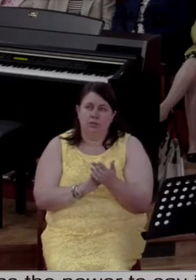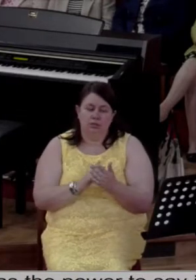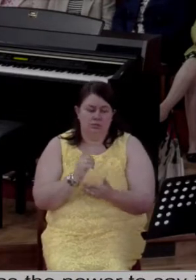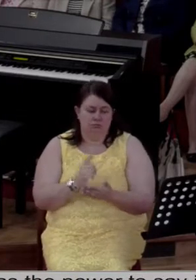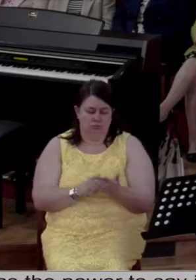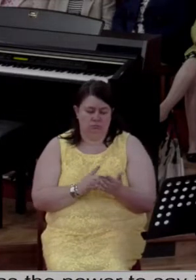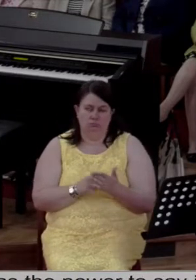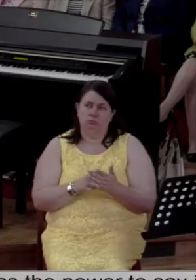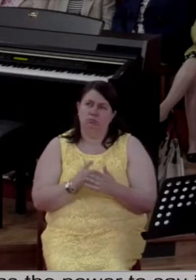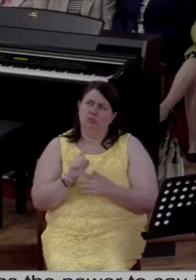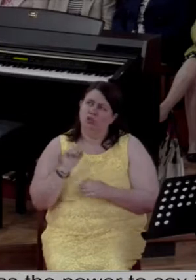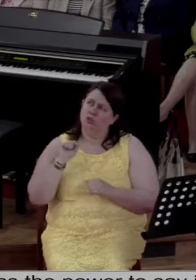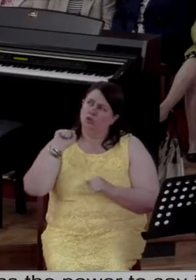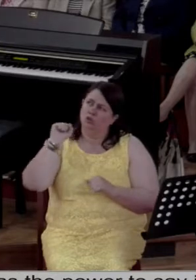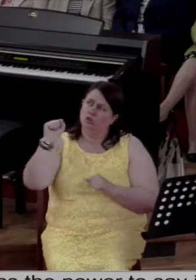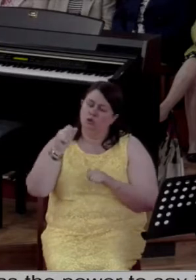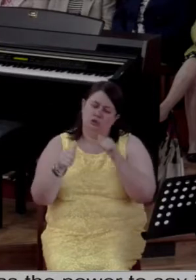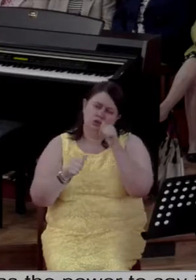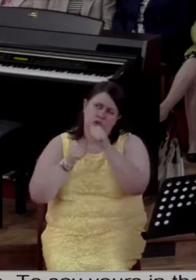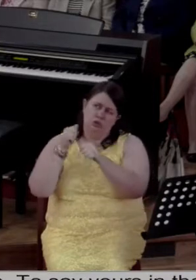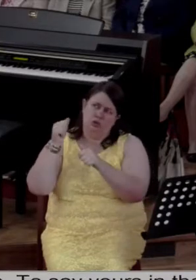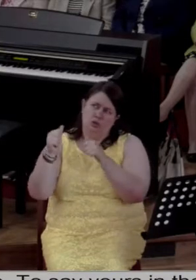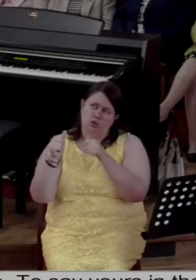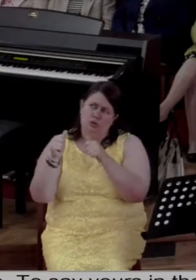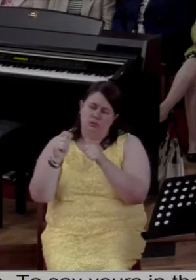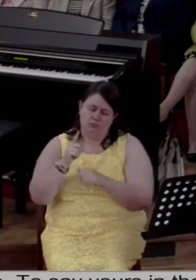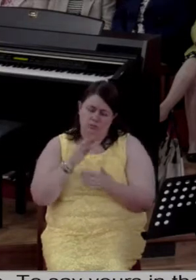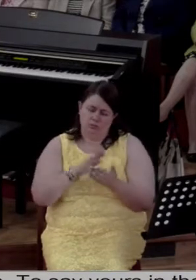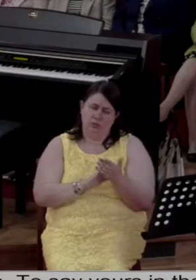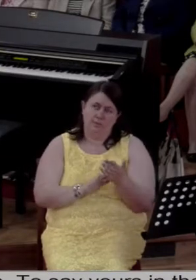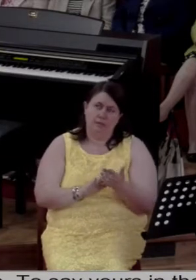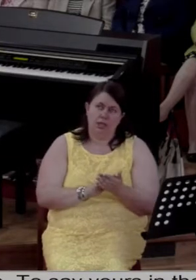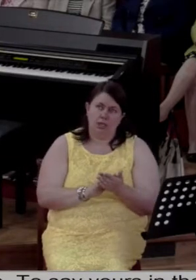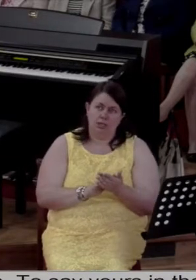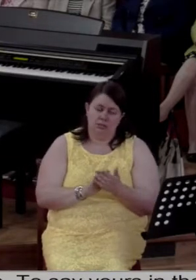is a statement of love towards God.